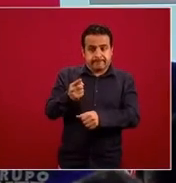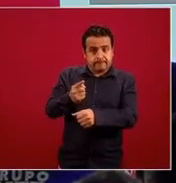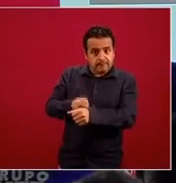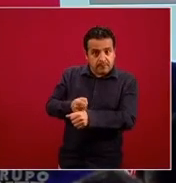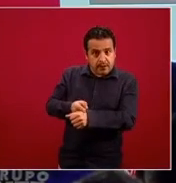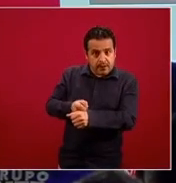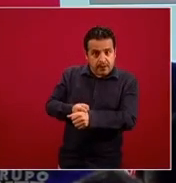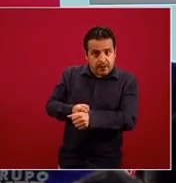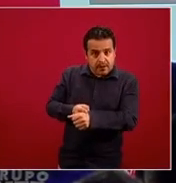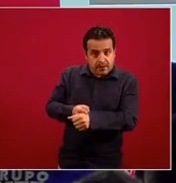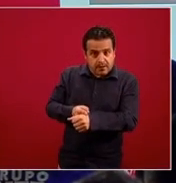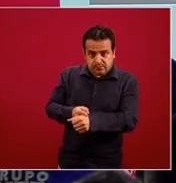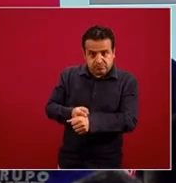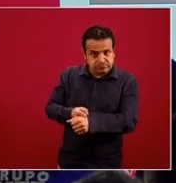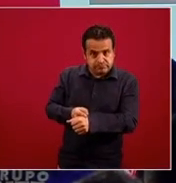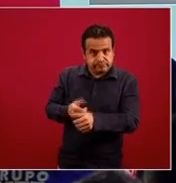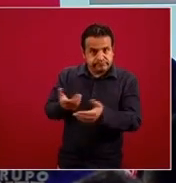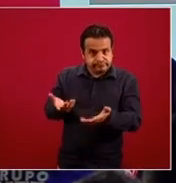1,069